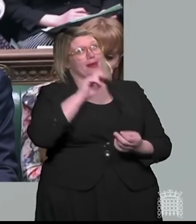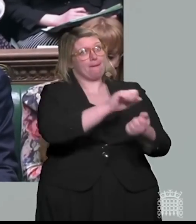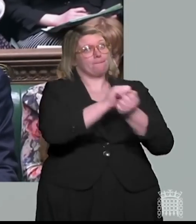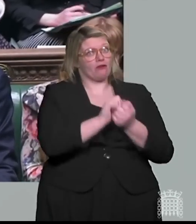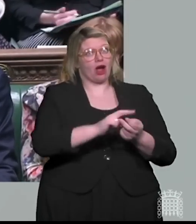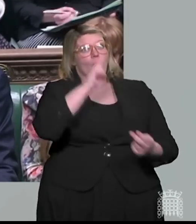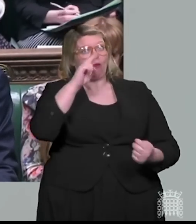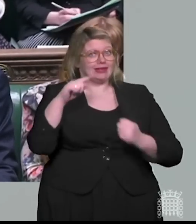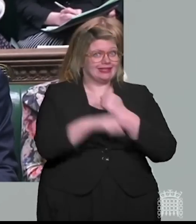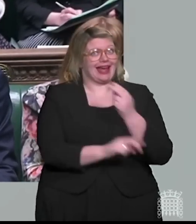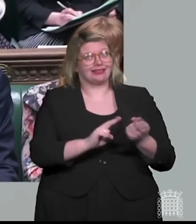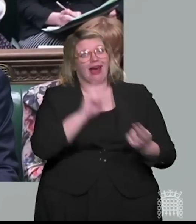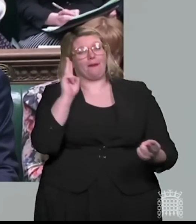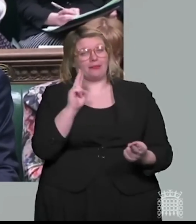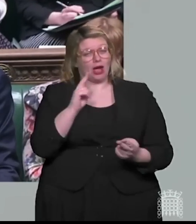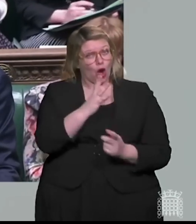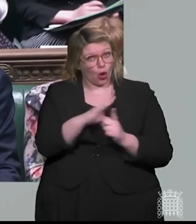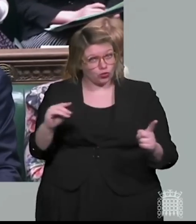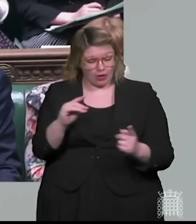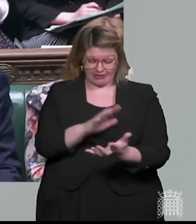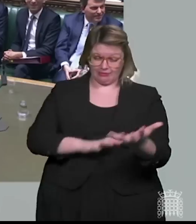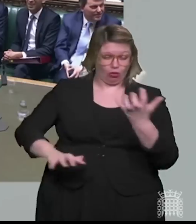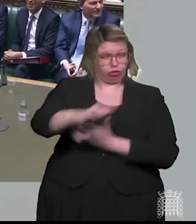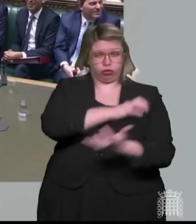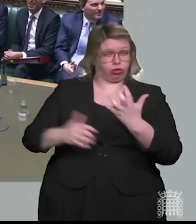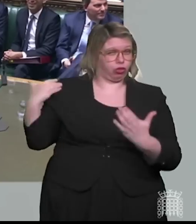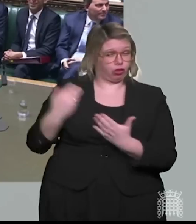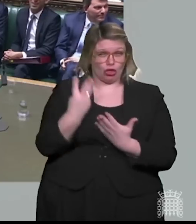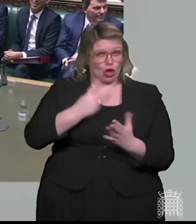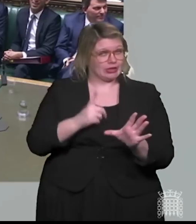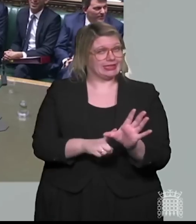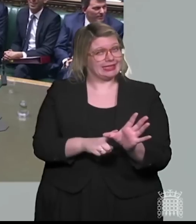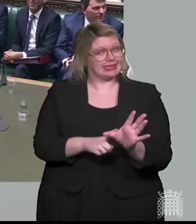debt higher. Their chaos has a cost.